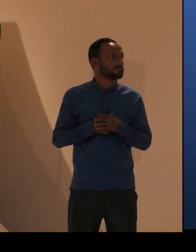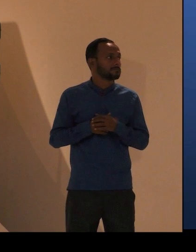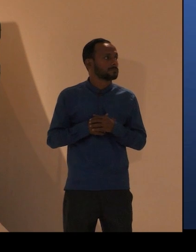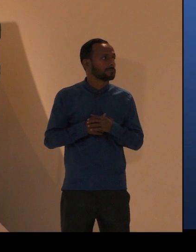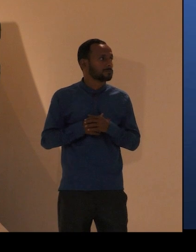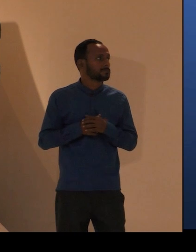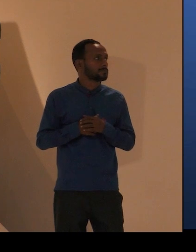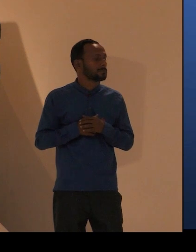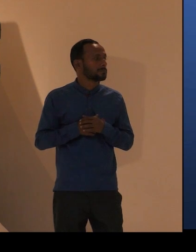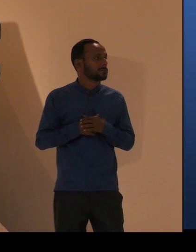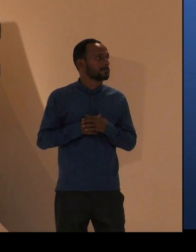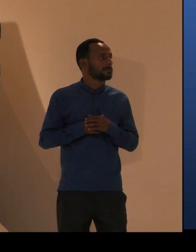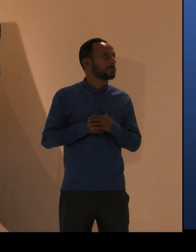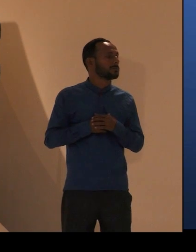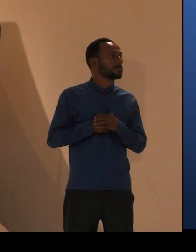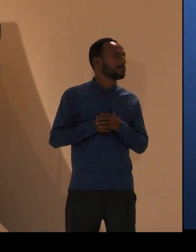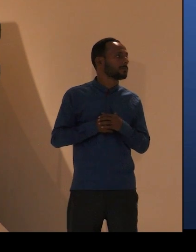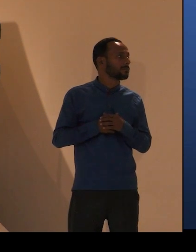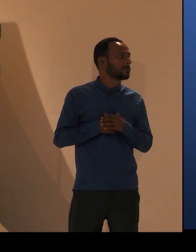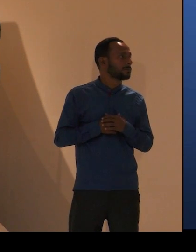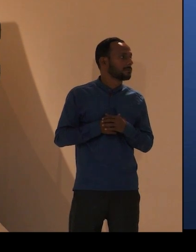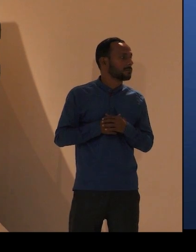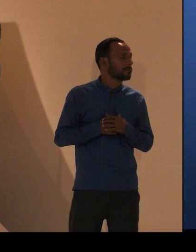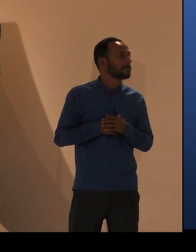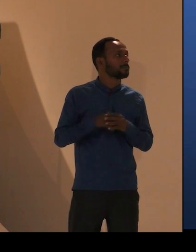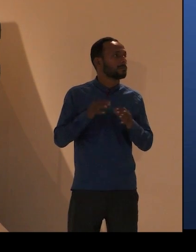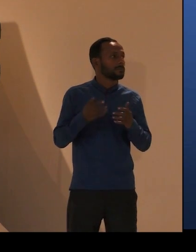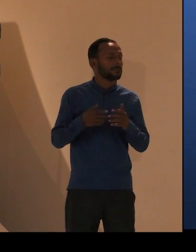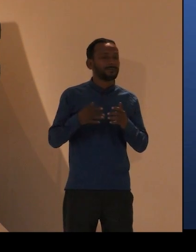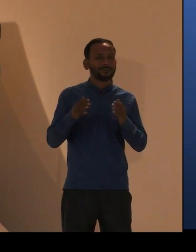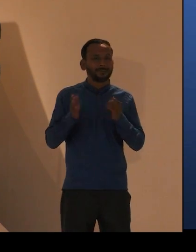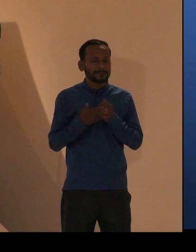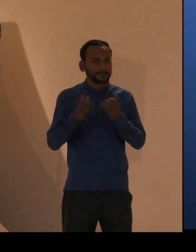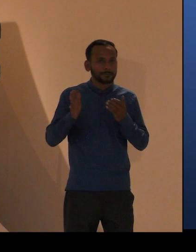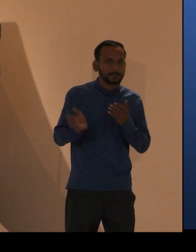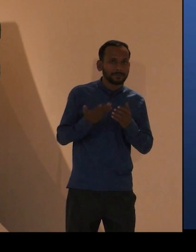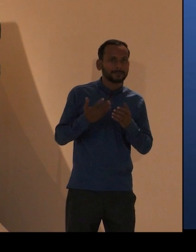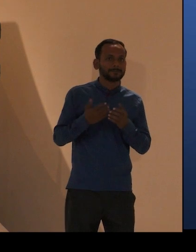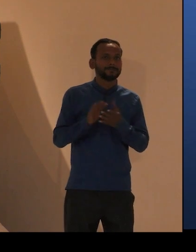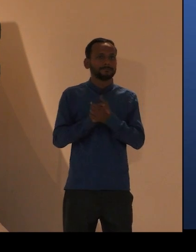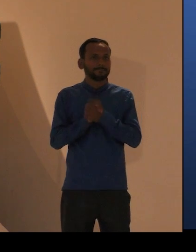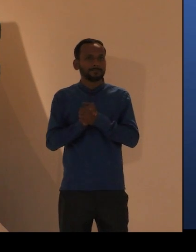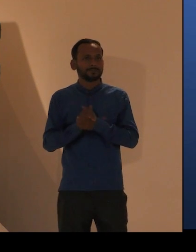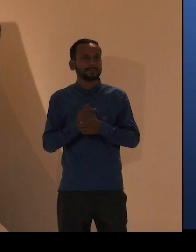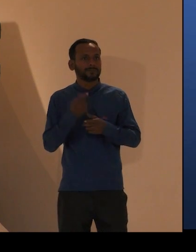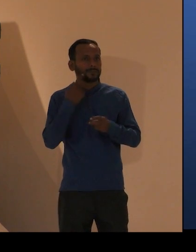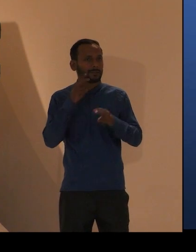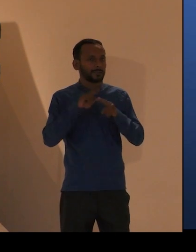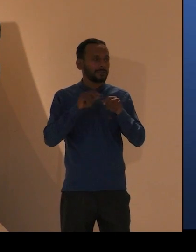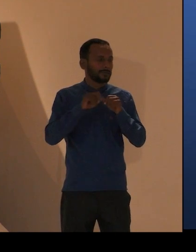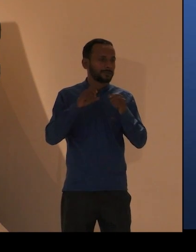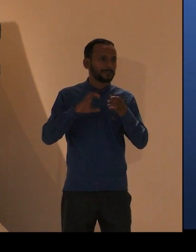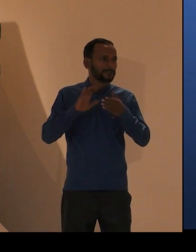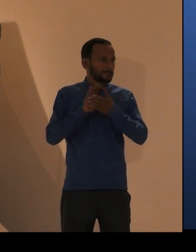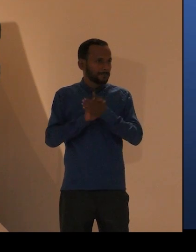so what, we are especially grateful to the partnership with India Foundation for the Arts because